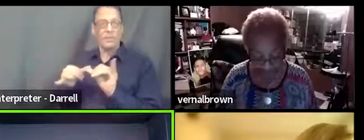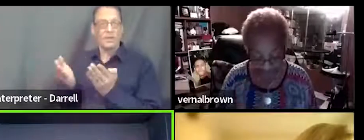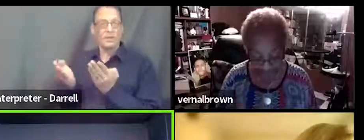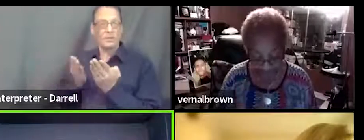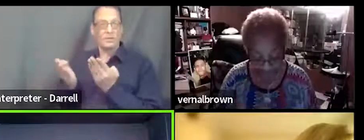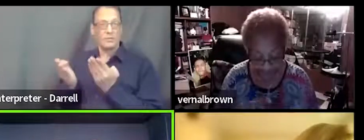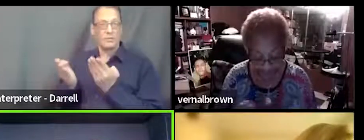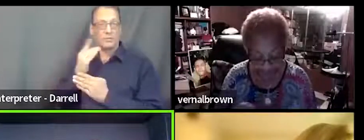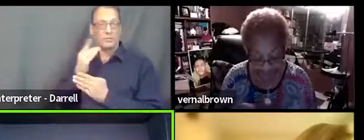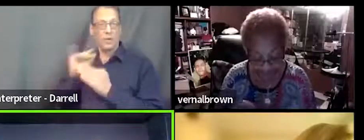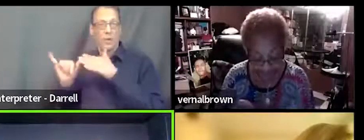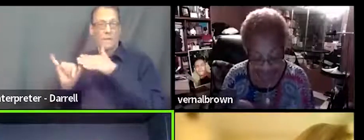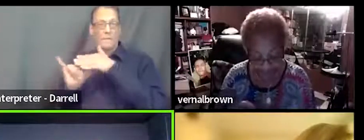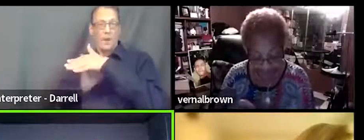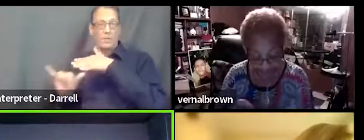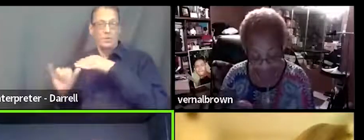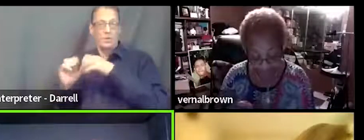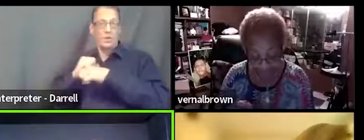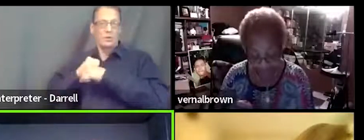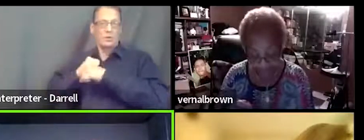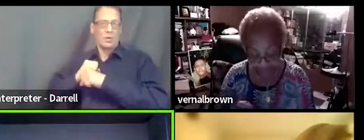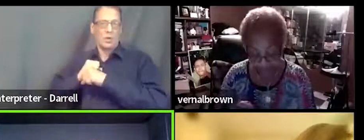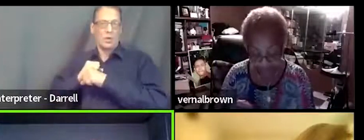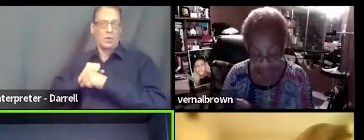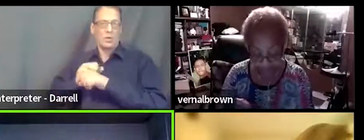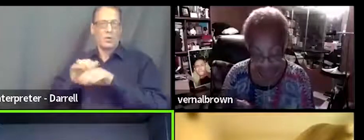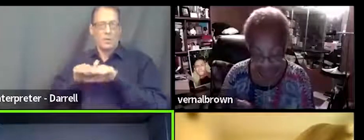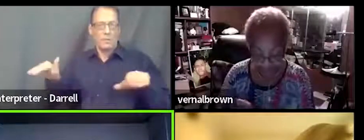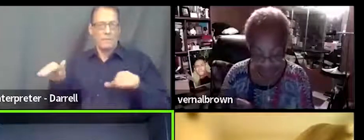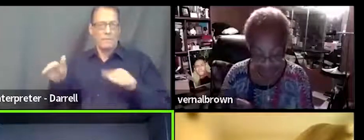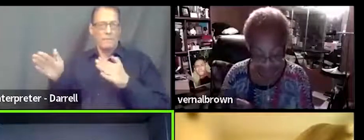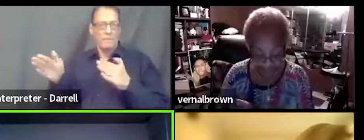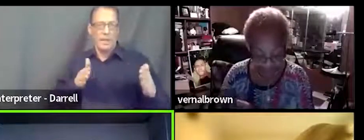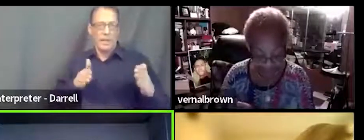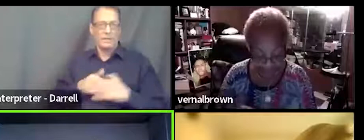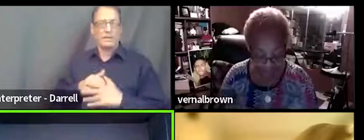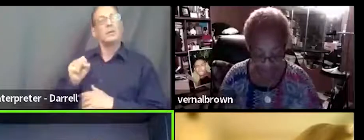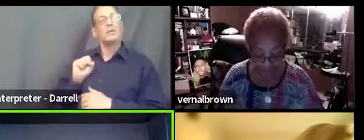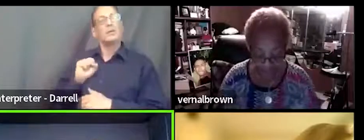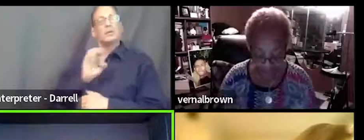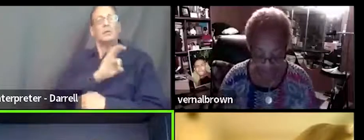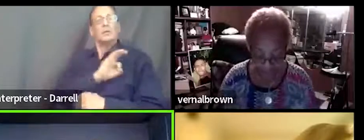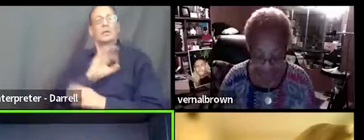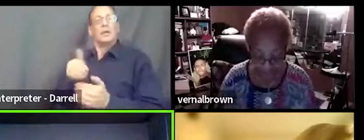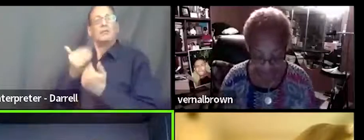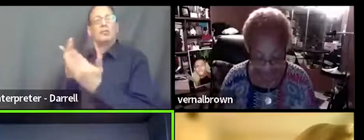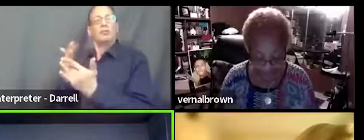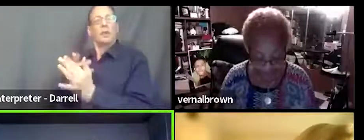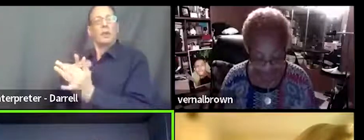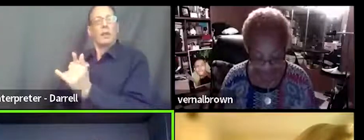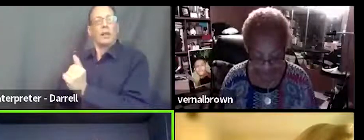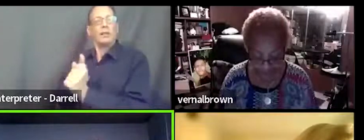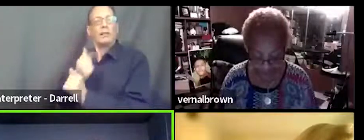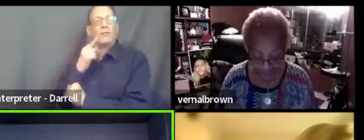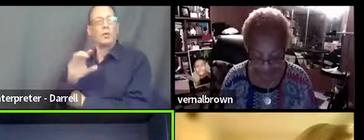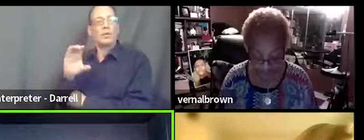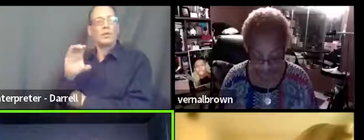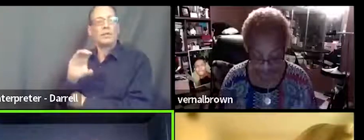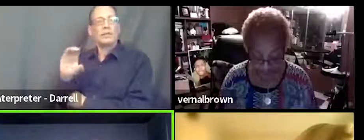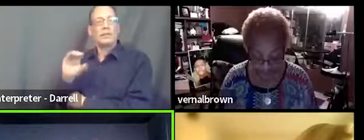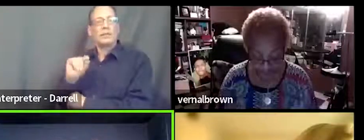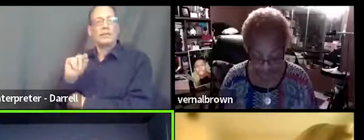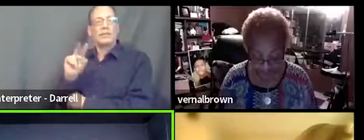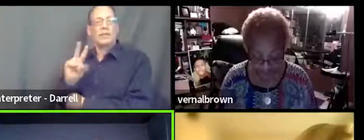MetroLink Secure Platform Plan. In addition, staff provided an update regarding the CCTV upgrades and